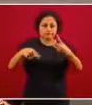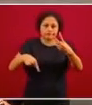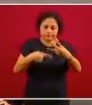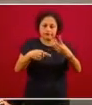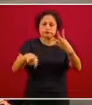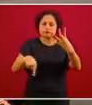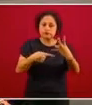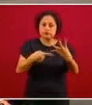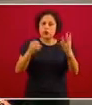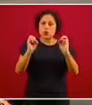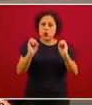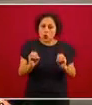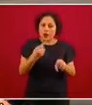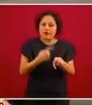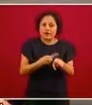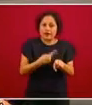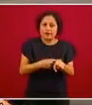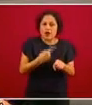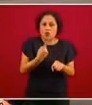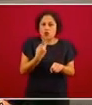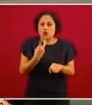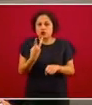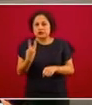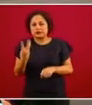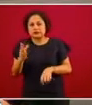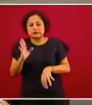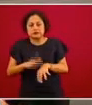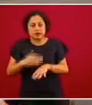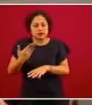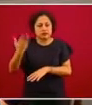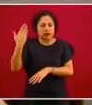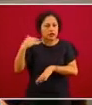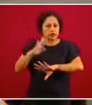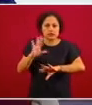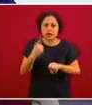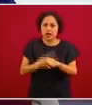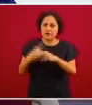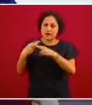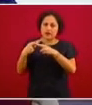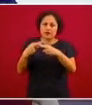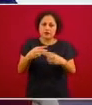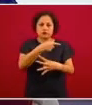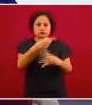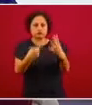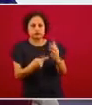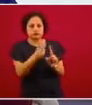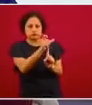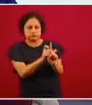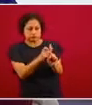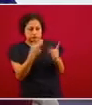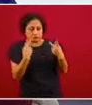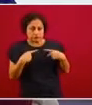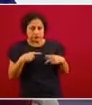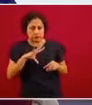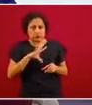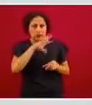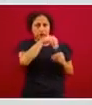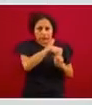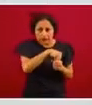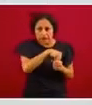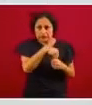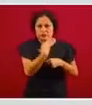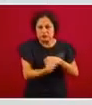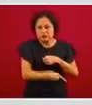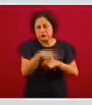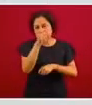have 3, then it's a higher risk than the person that has 2, and then the person that has 1. So you need to be